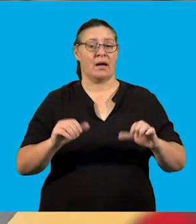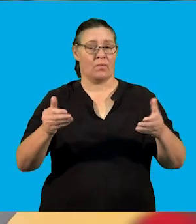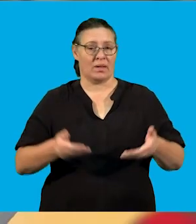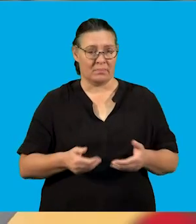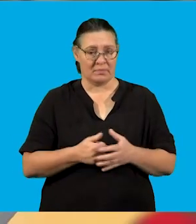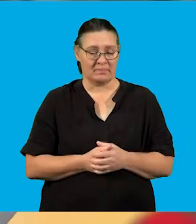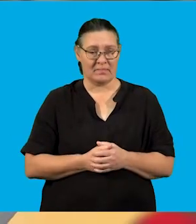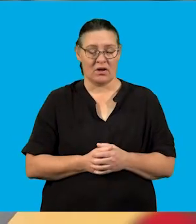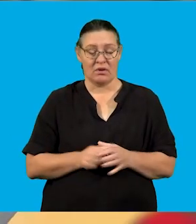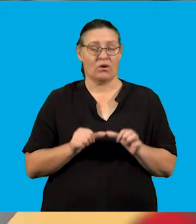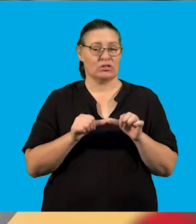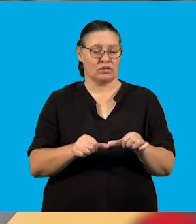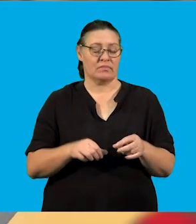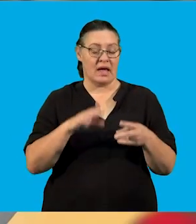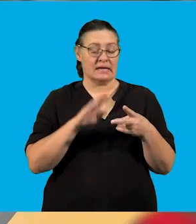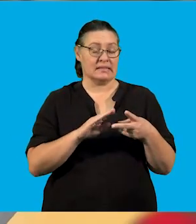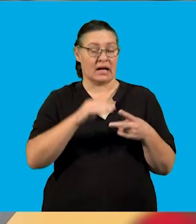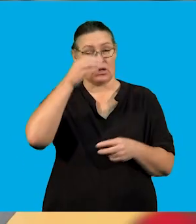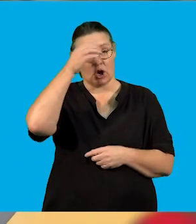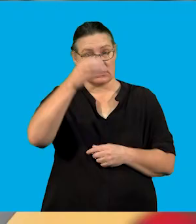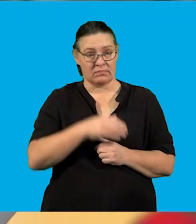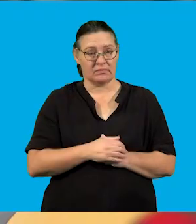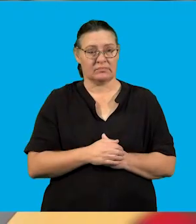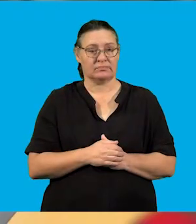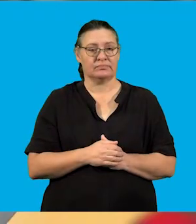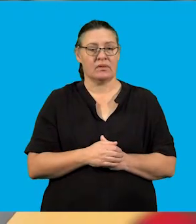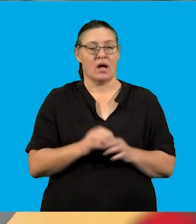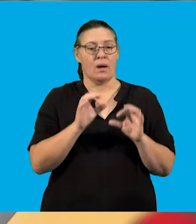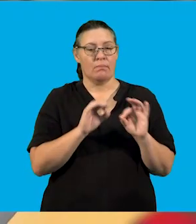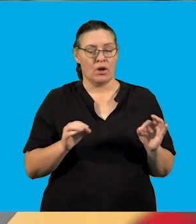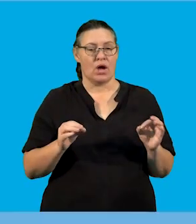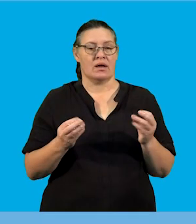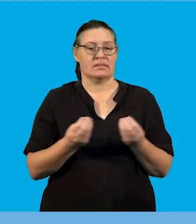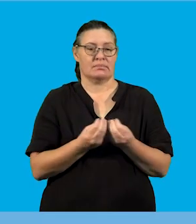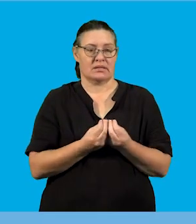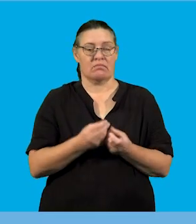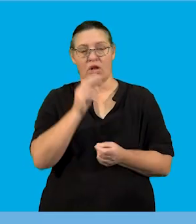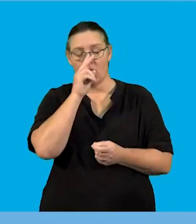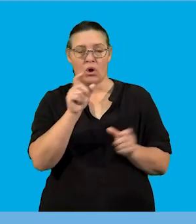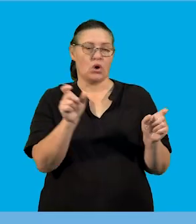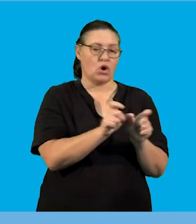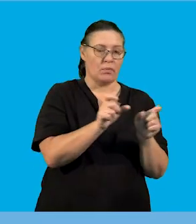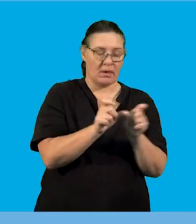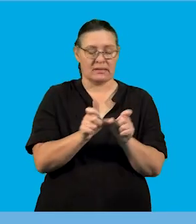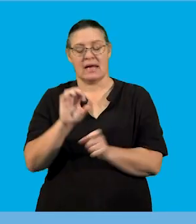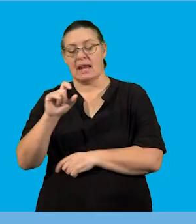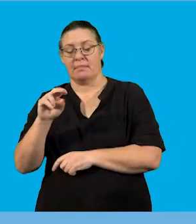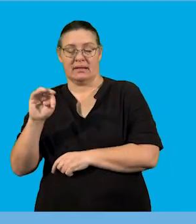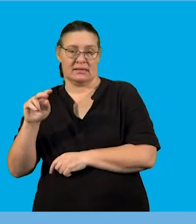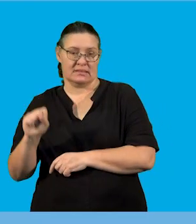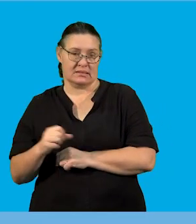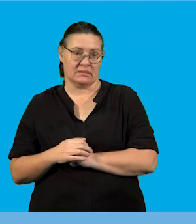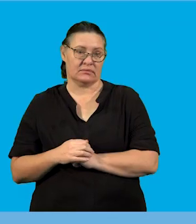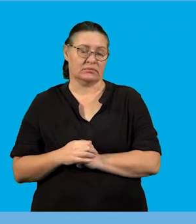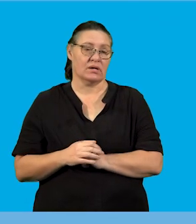Welcome back from an ad break. So now let's jump back in. So our second concept is our pure substances, whereby we'll be looking at compounds